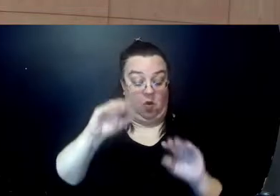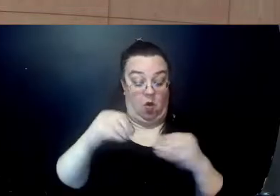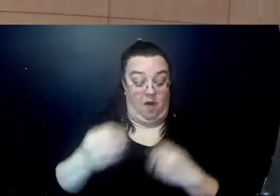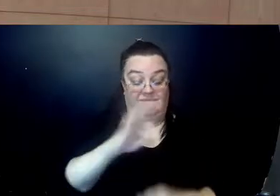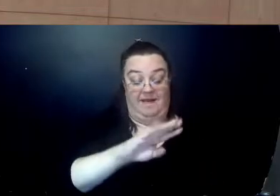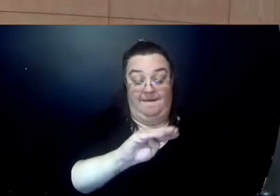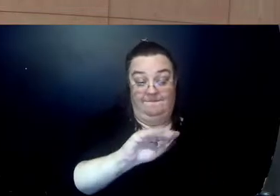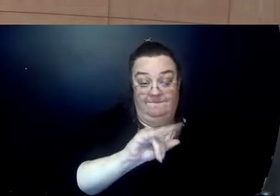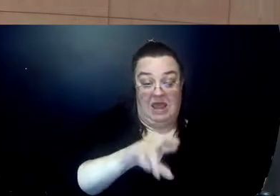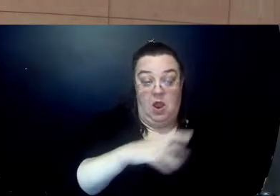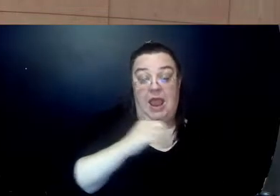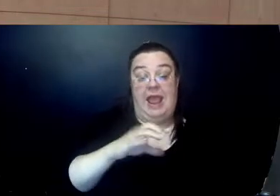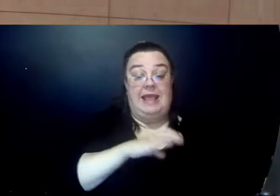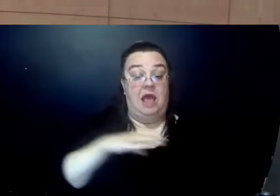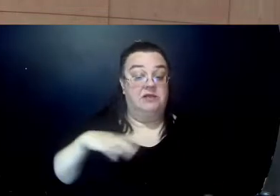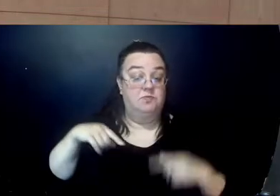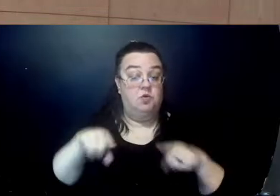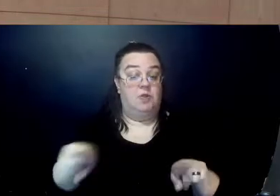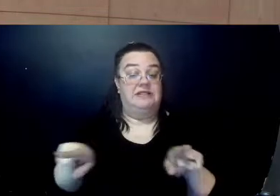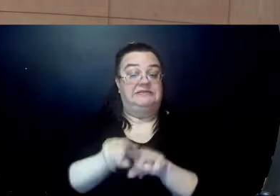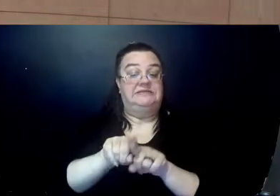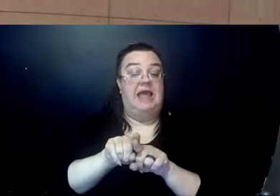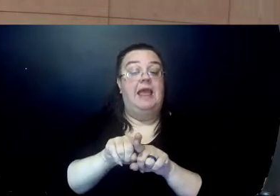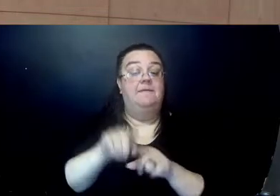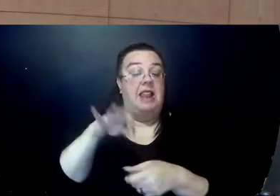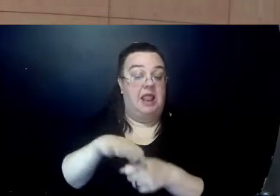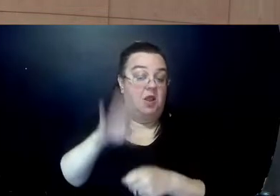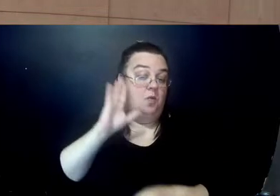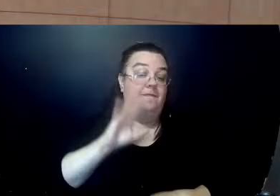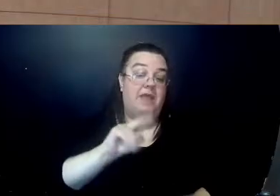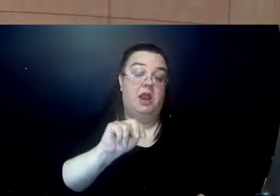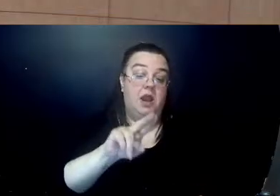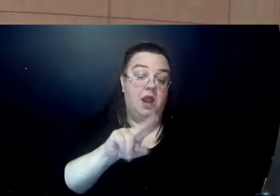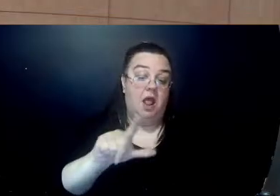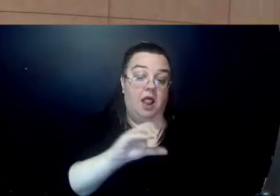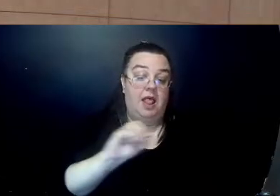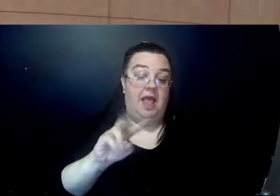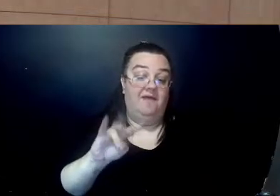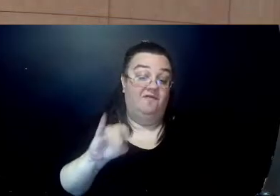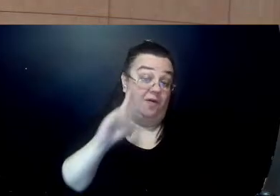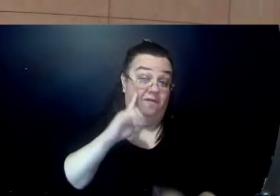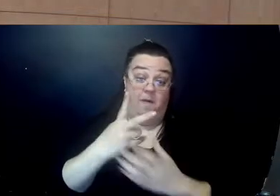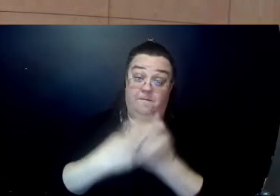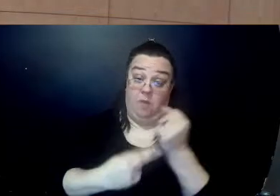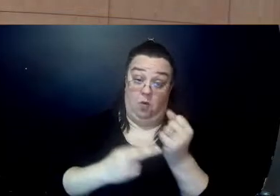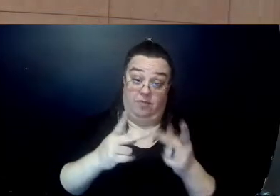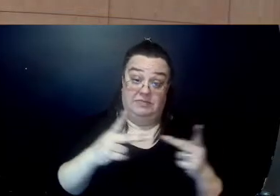council member in the same election shall be null and void for both offices.